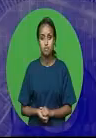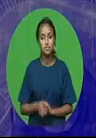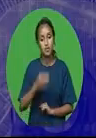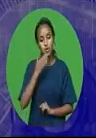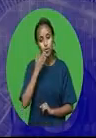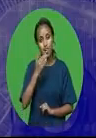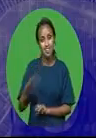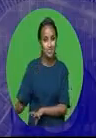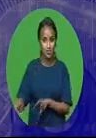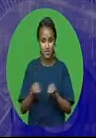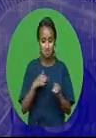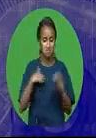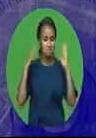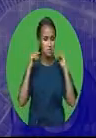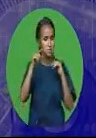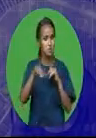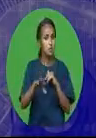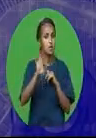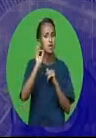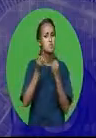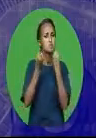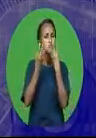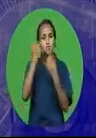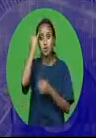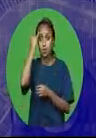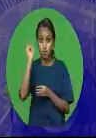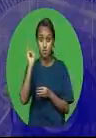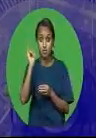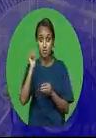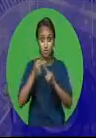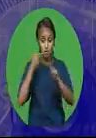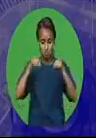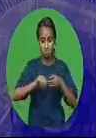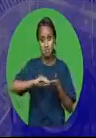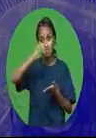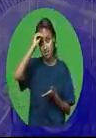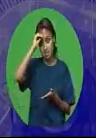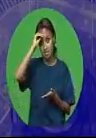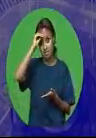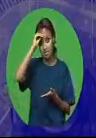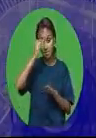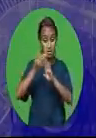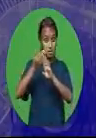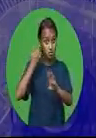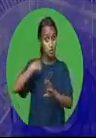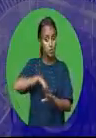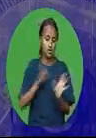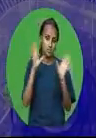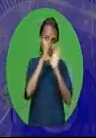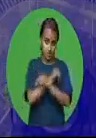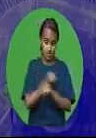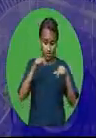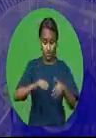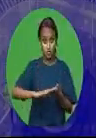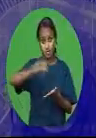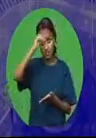Well, students, I hope you have gained a lot of concepts from today's lesson. Before we come to the end of